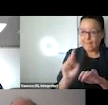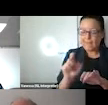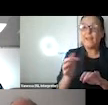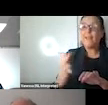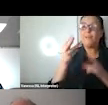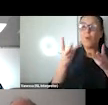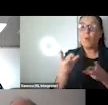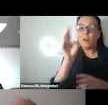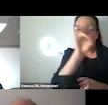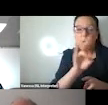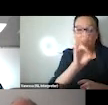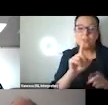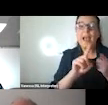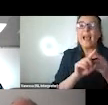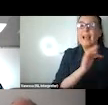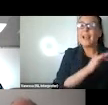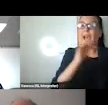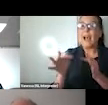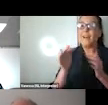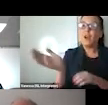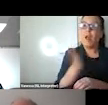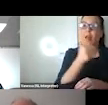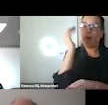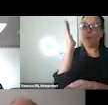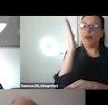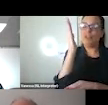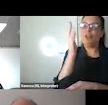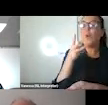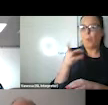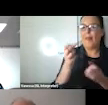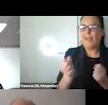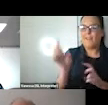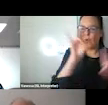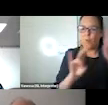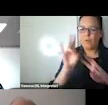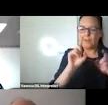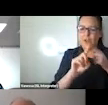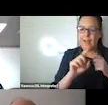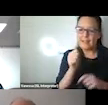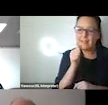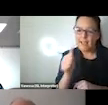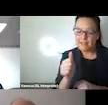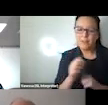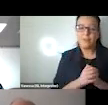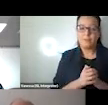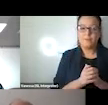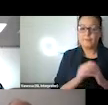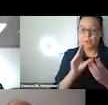Q&A after all the presentations. The chat function is being monitored by our team this